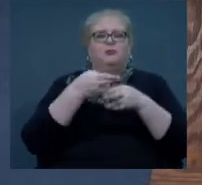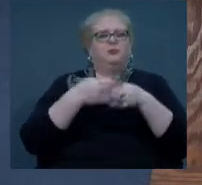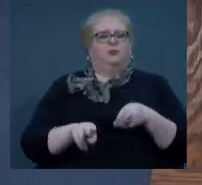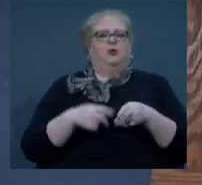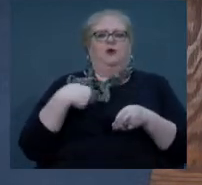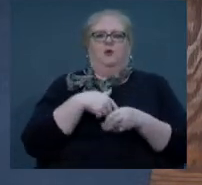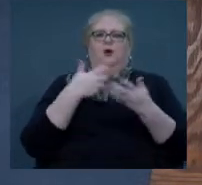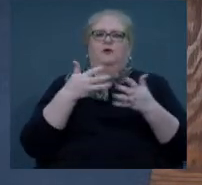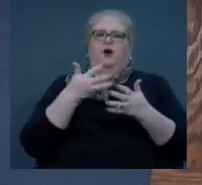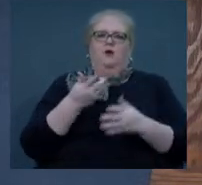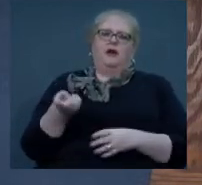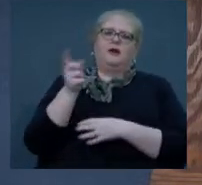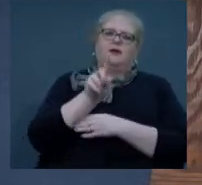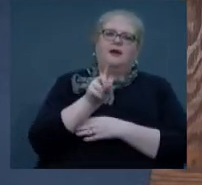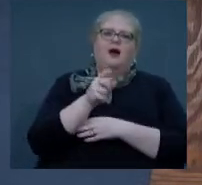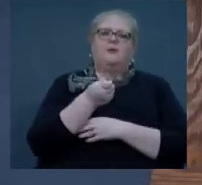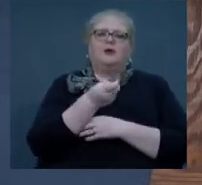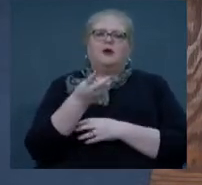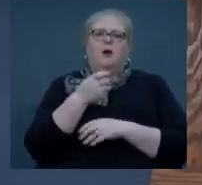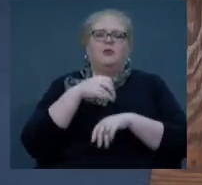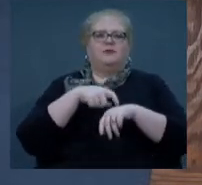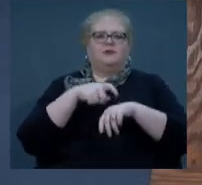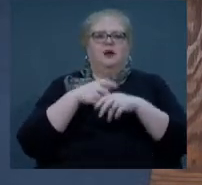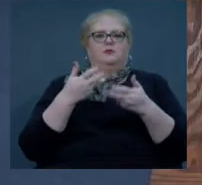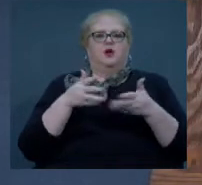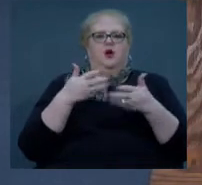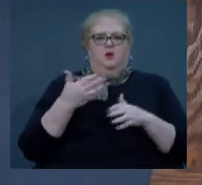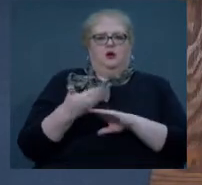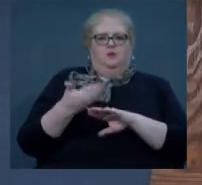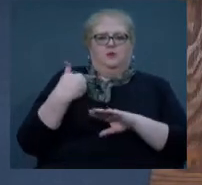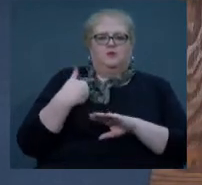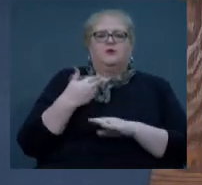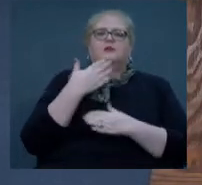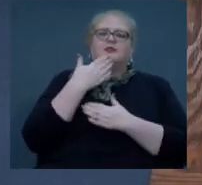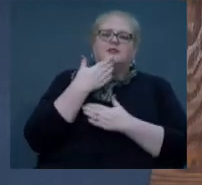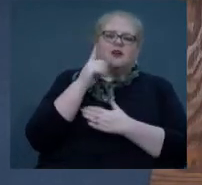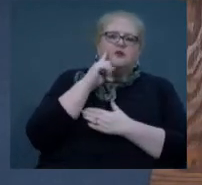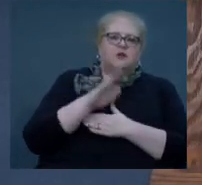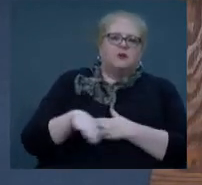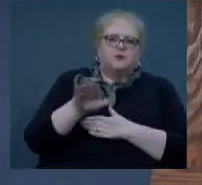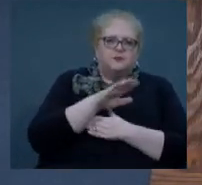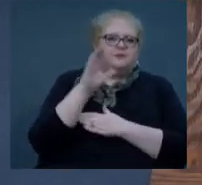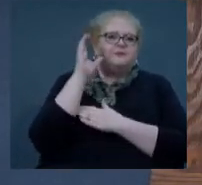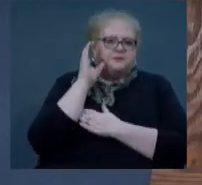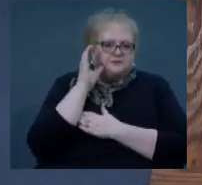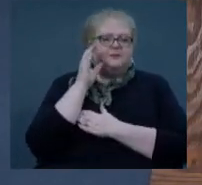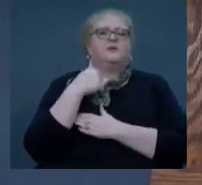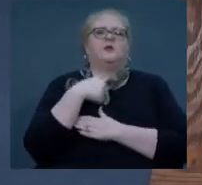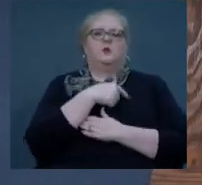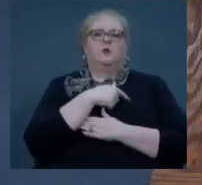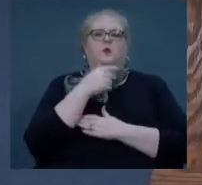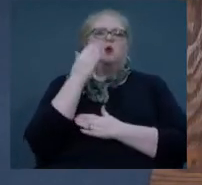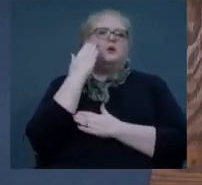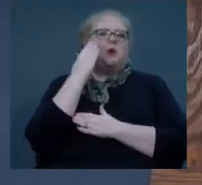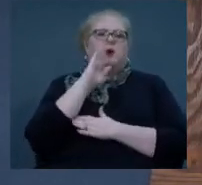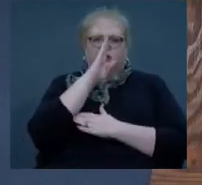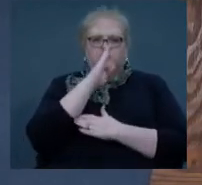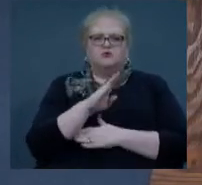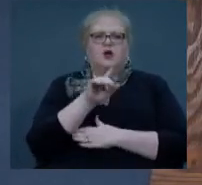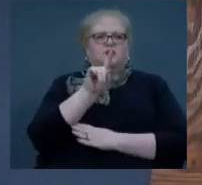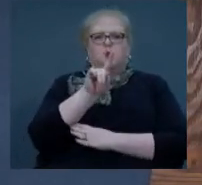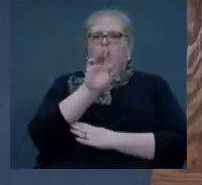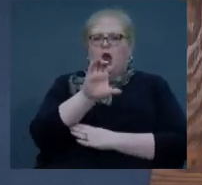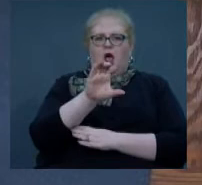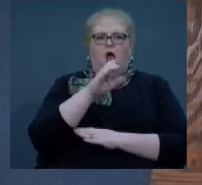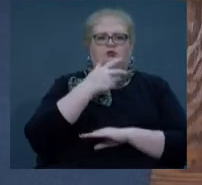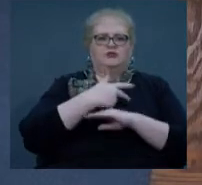previously. Thank you for your indulgence. It's pretty straightforward. 100 spot surface parking